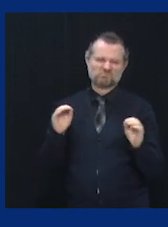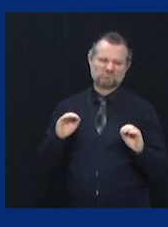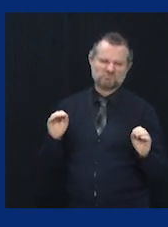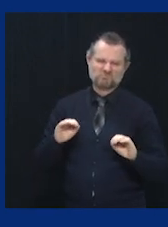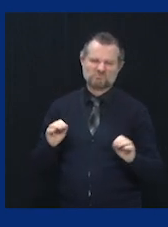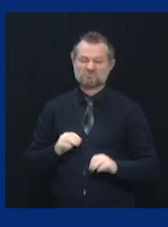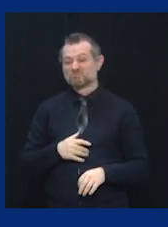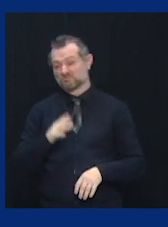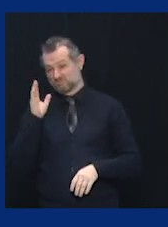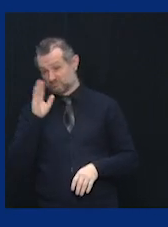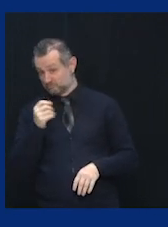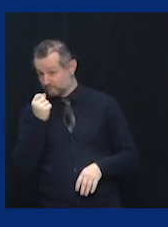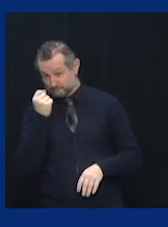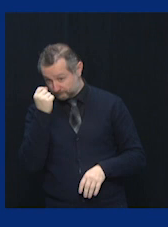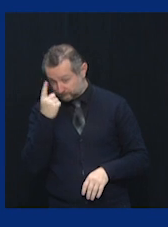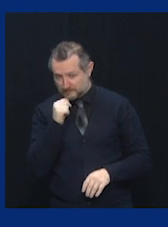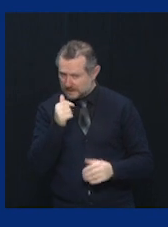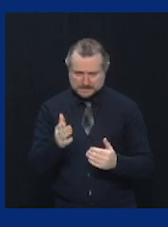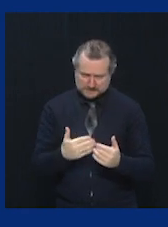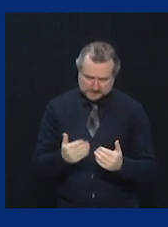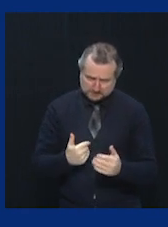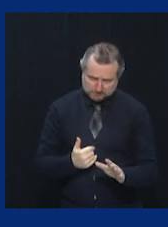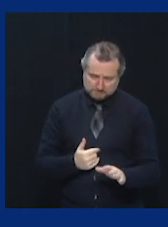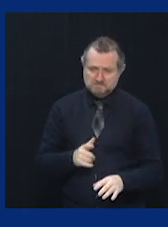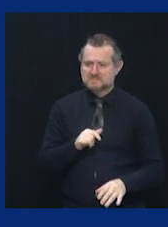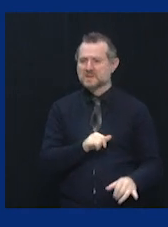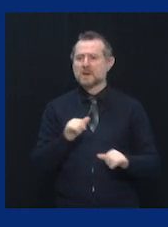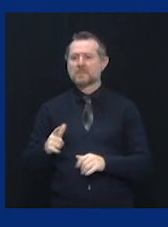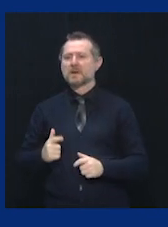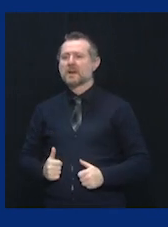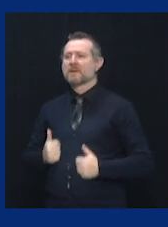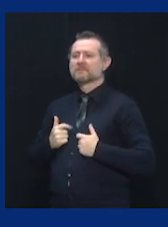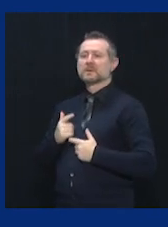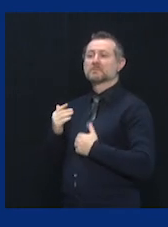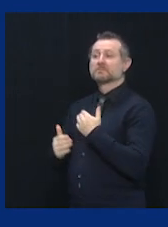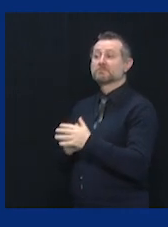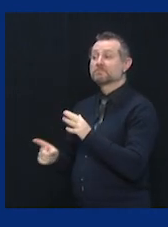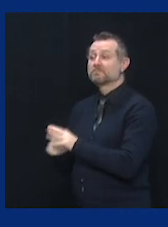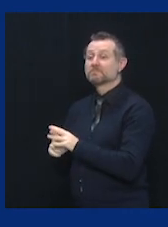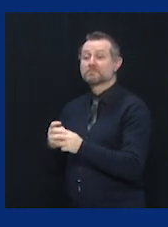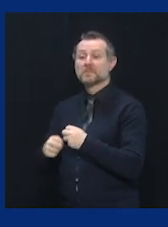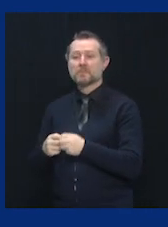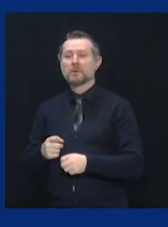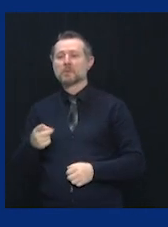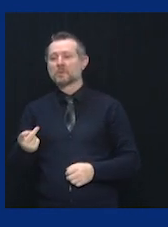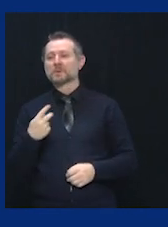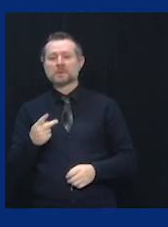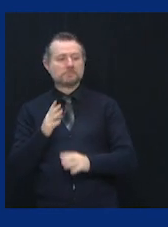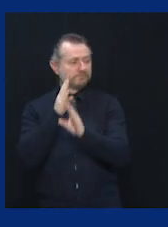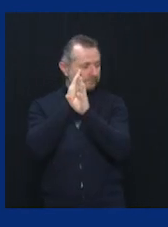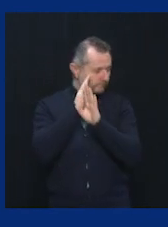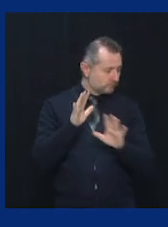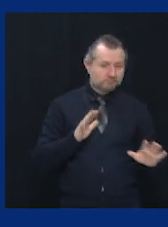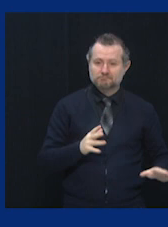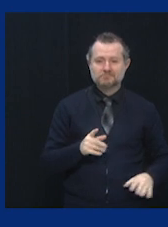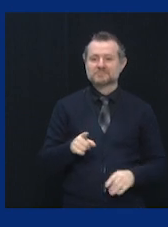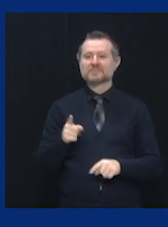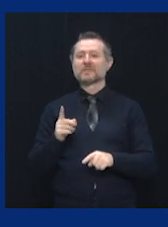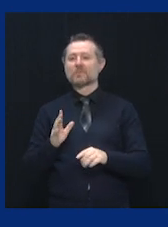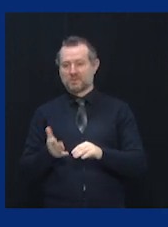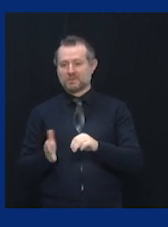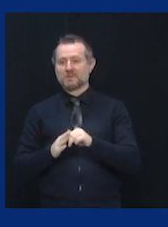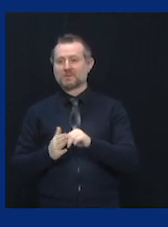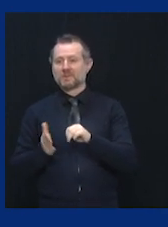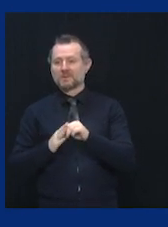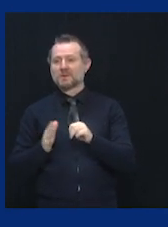the problems you ignore do not go away. Those problems mount. It's true in